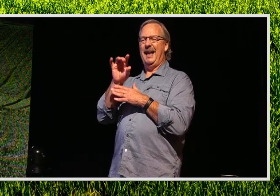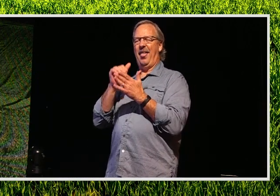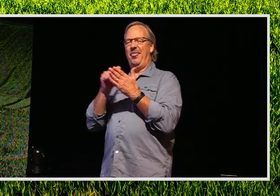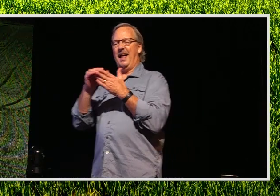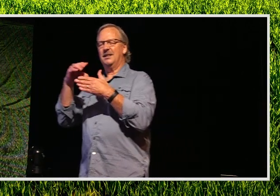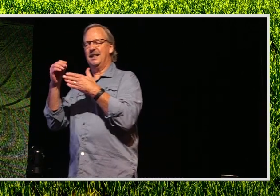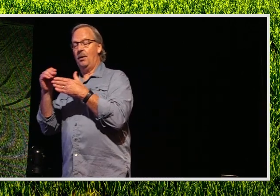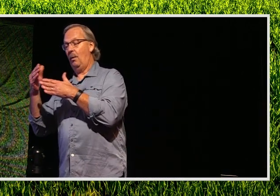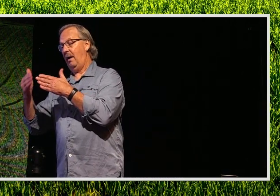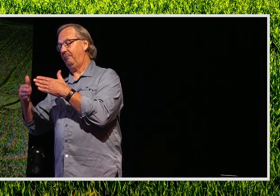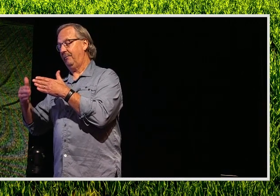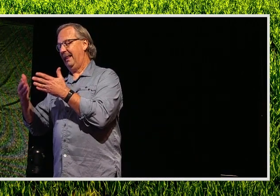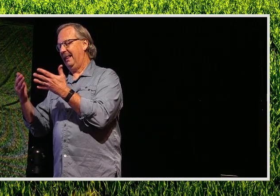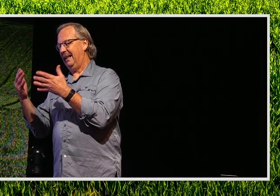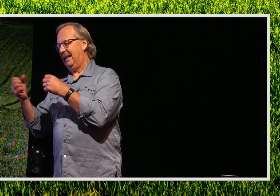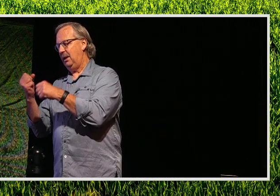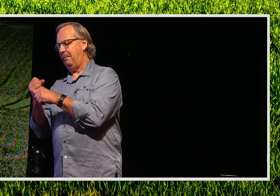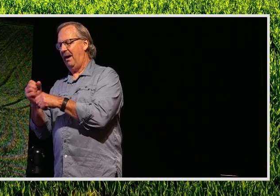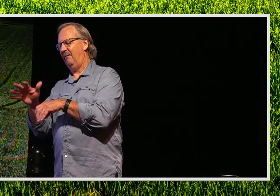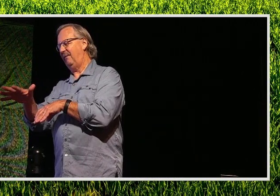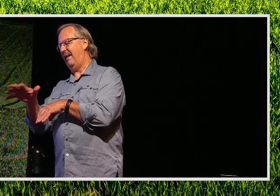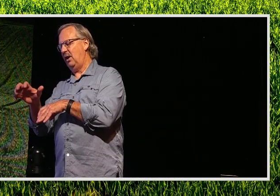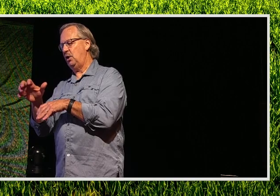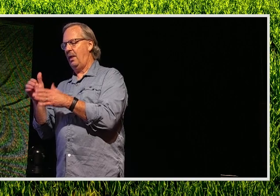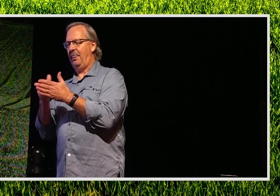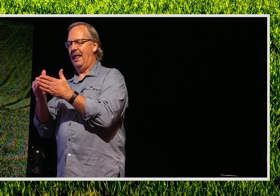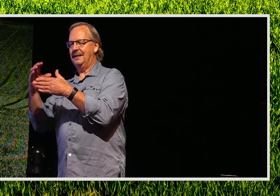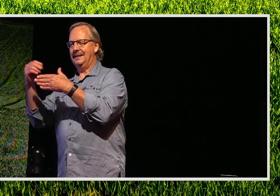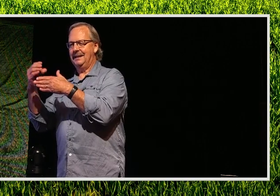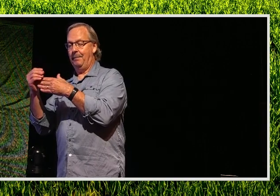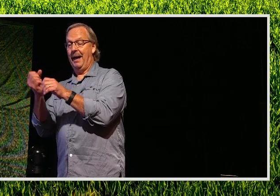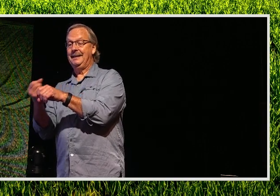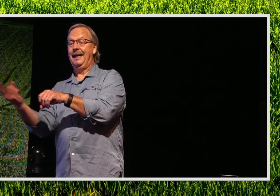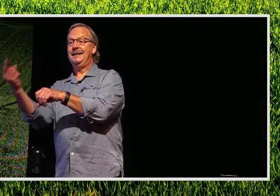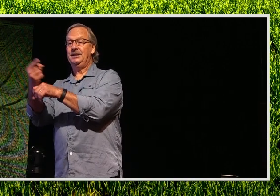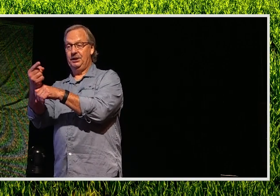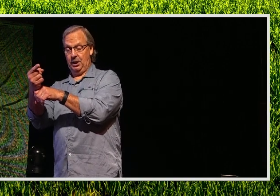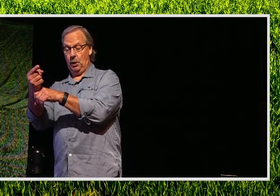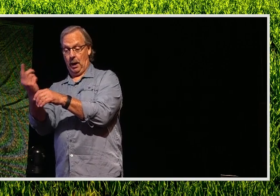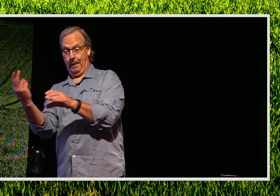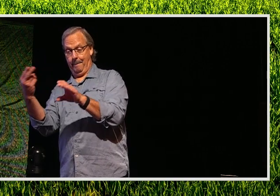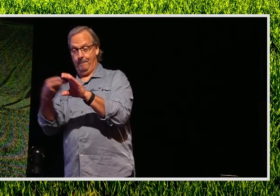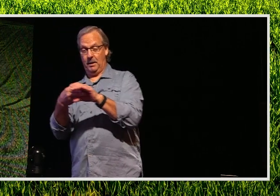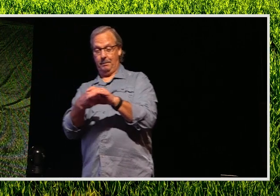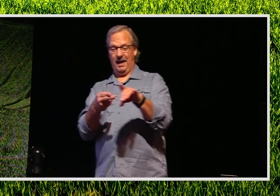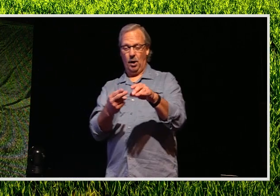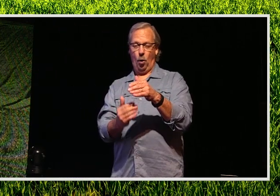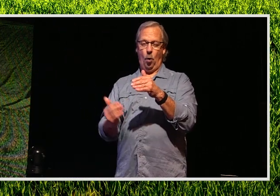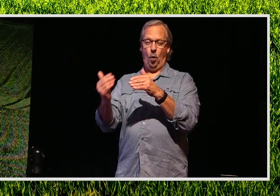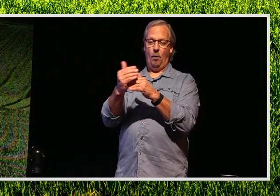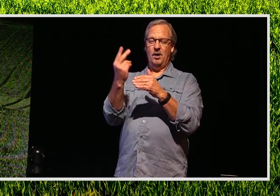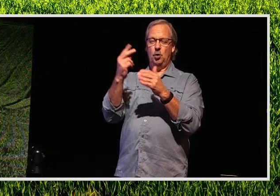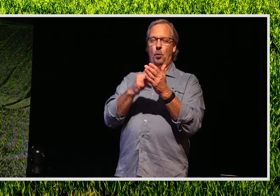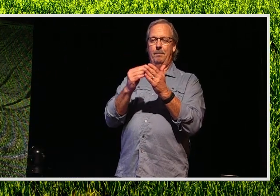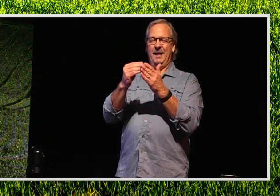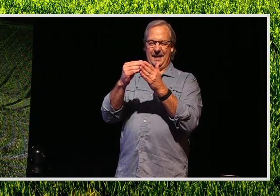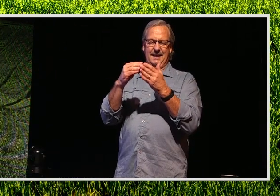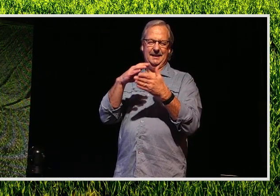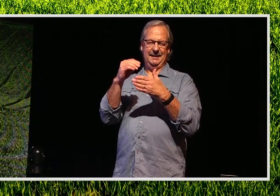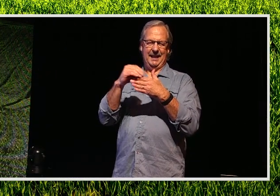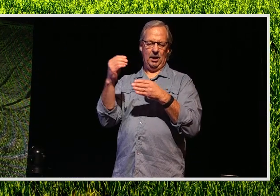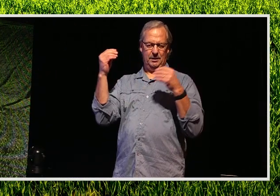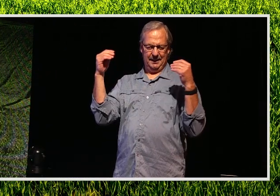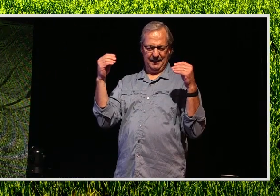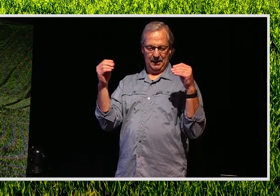year slightly above $500,000. Now, by next year, we anticipate that we'll be at slightly over $2 million in sales. $1